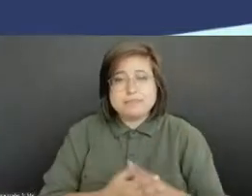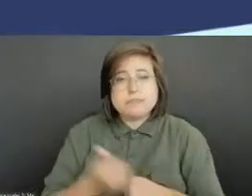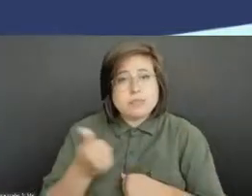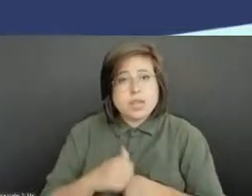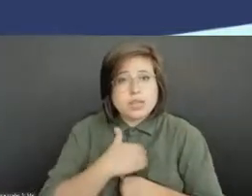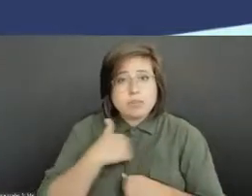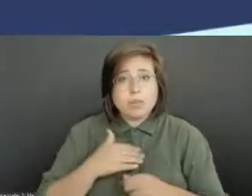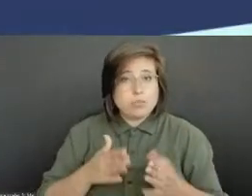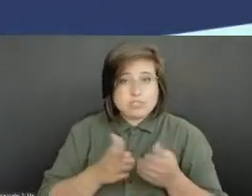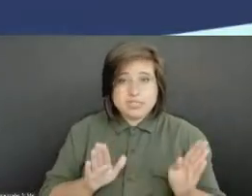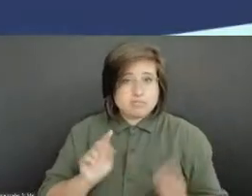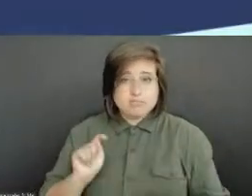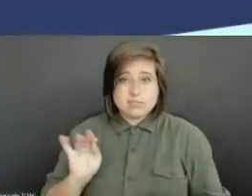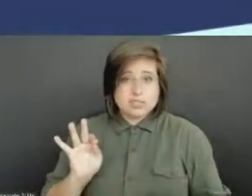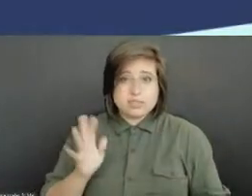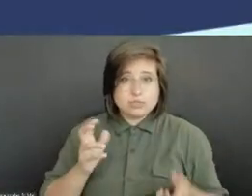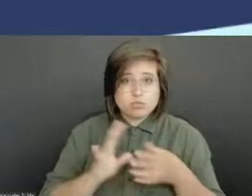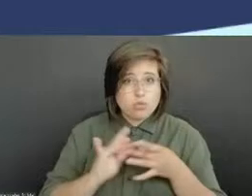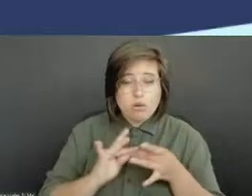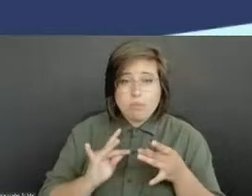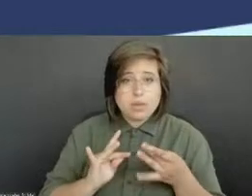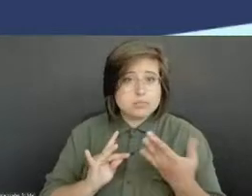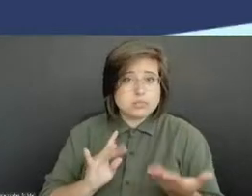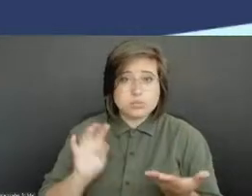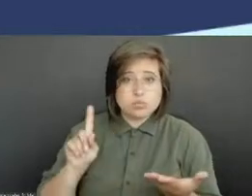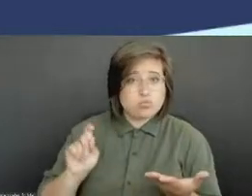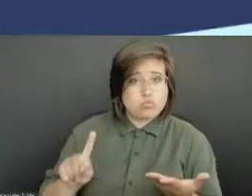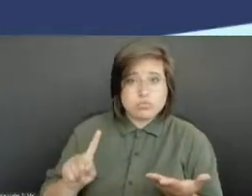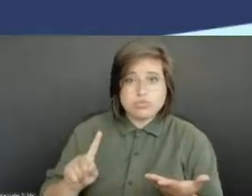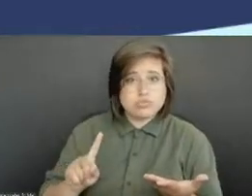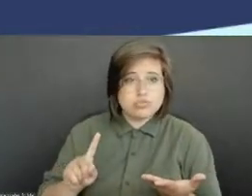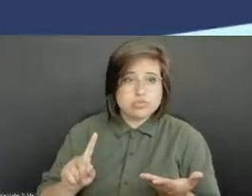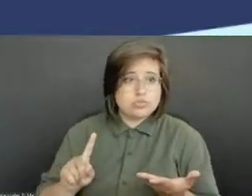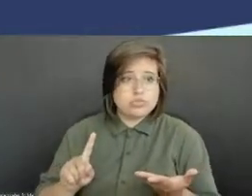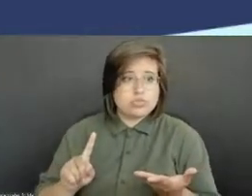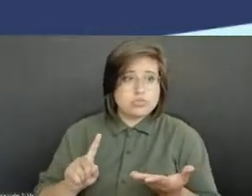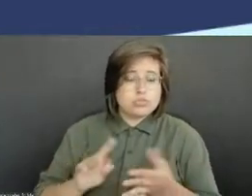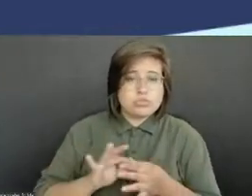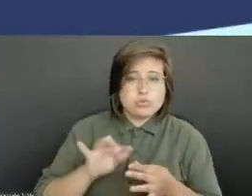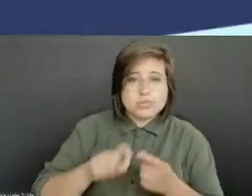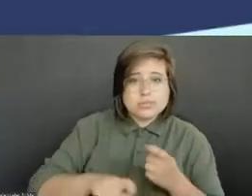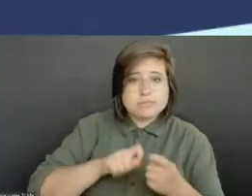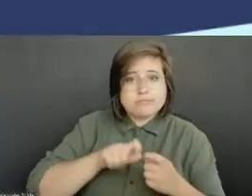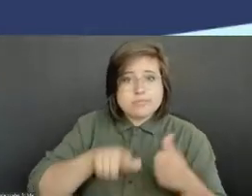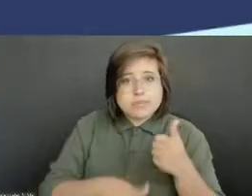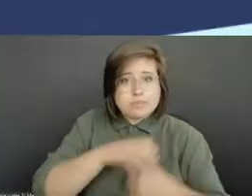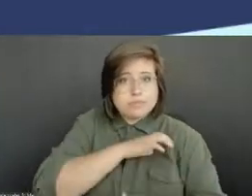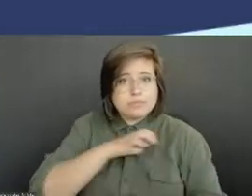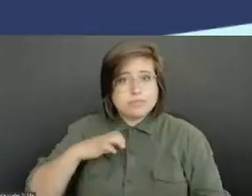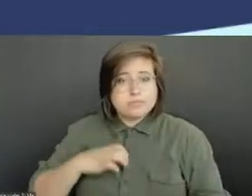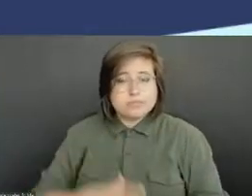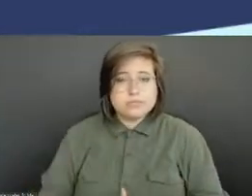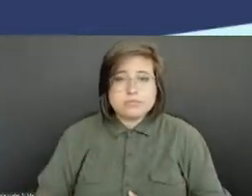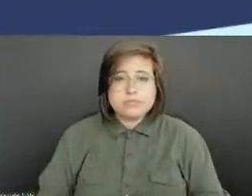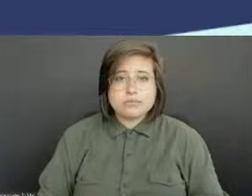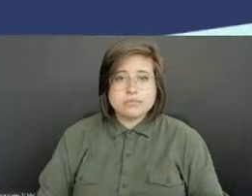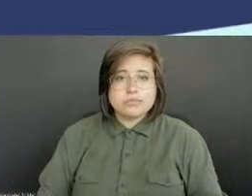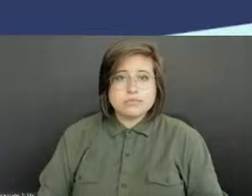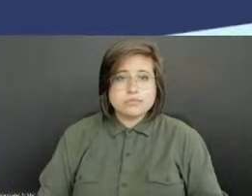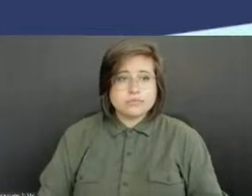task force offer up comment or question to structural drivers and xenophobia at this time?